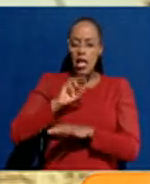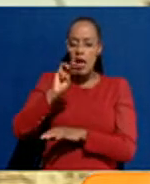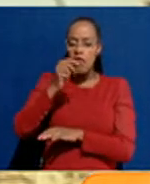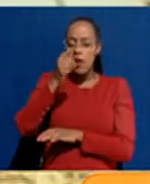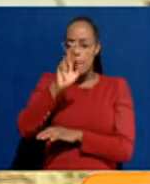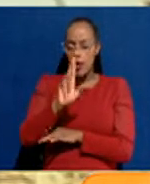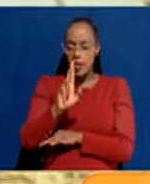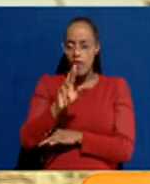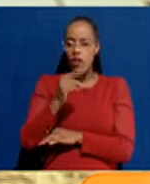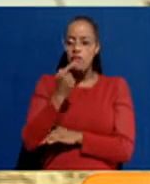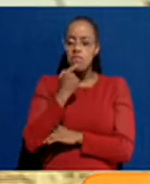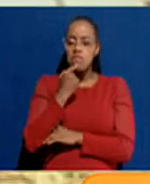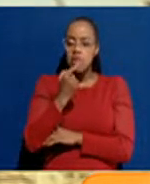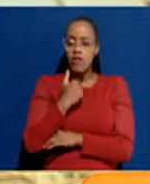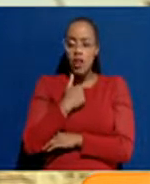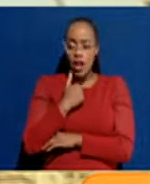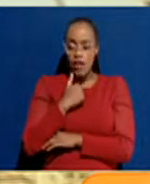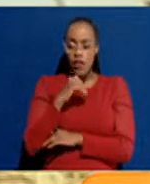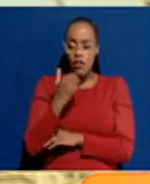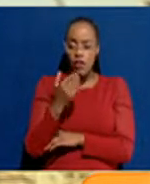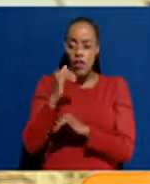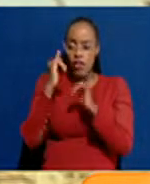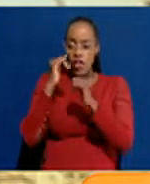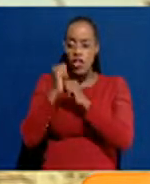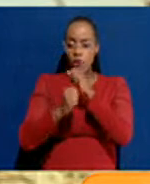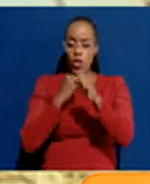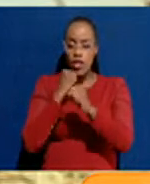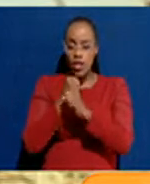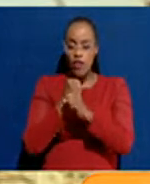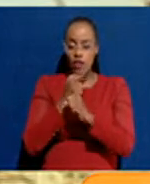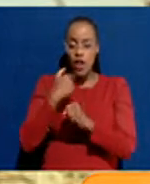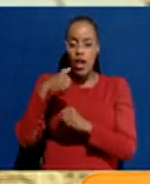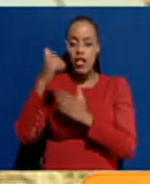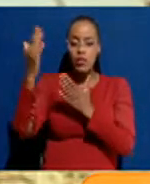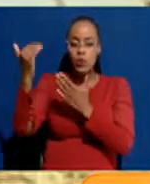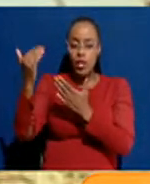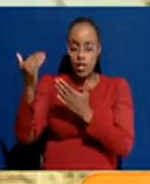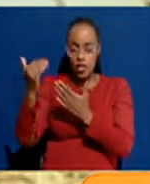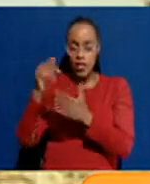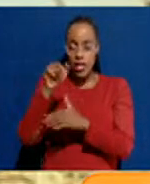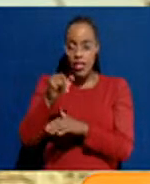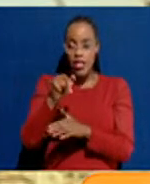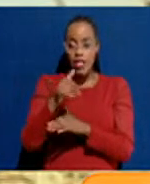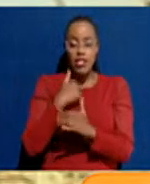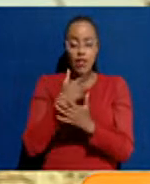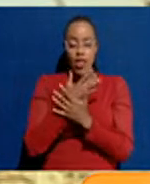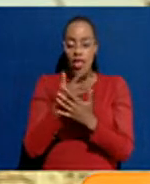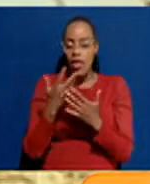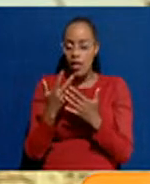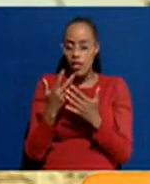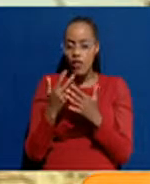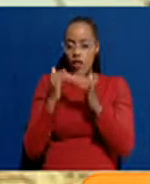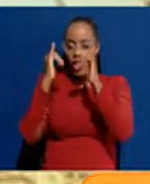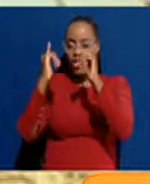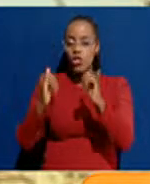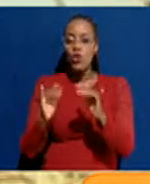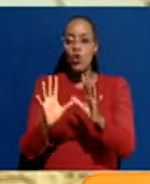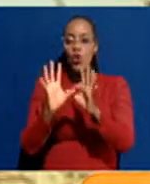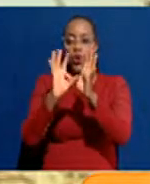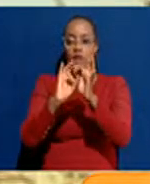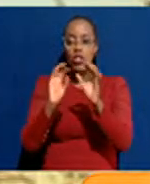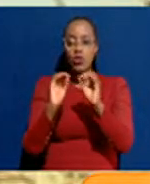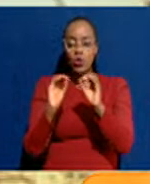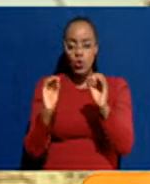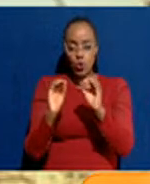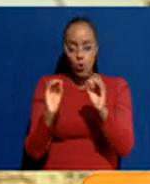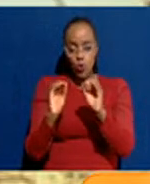committing to the public, but come the new year, we do not expect anybody with any pending new connection or